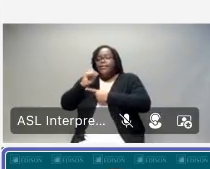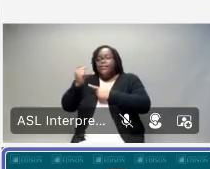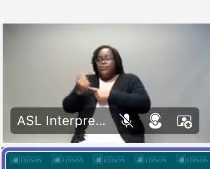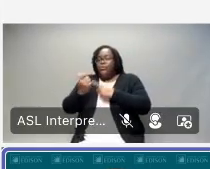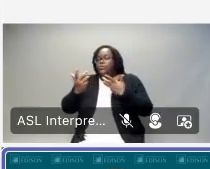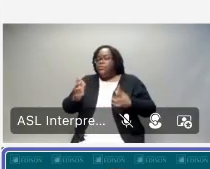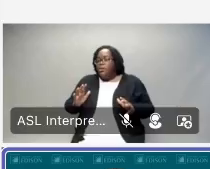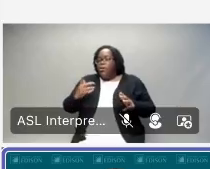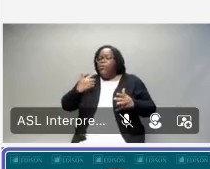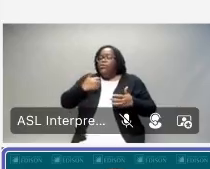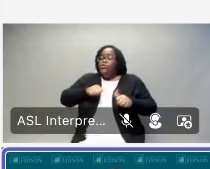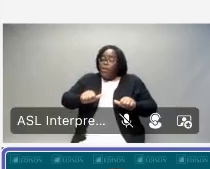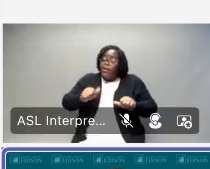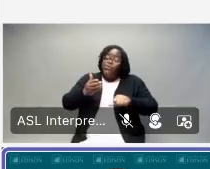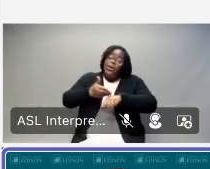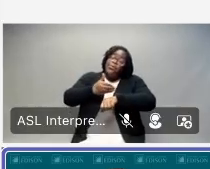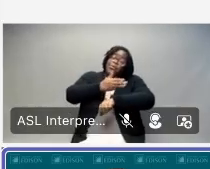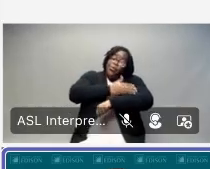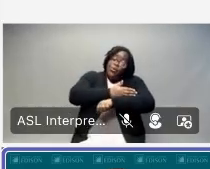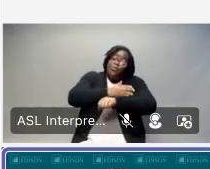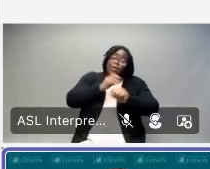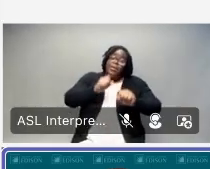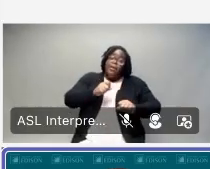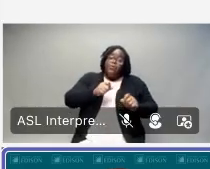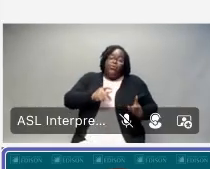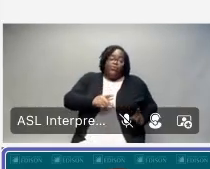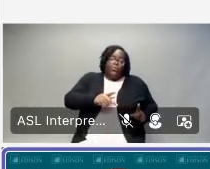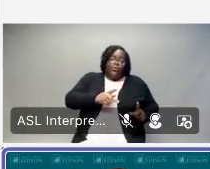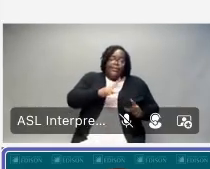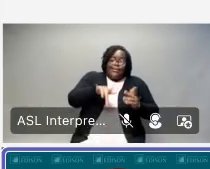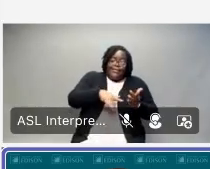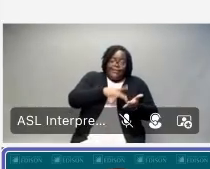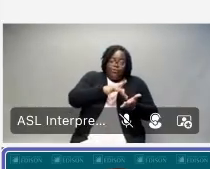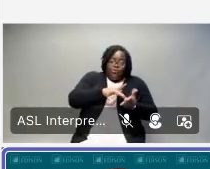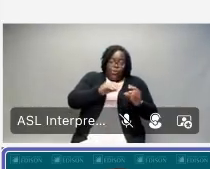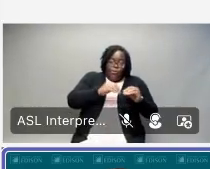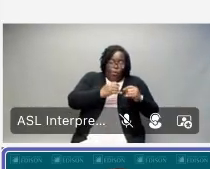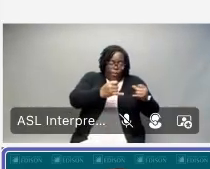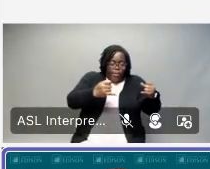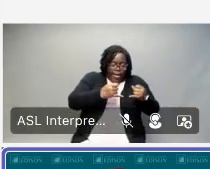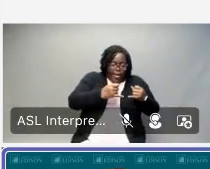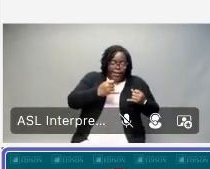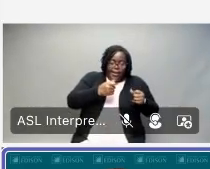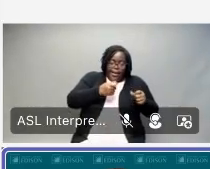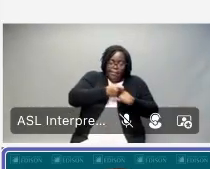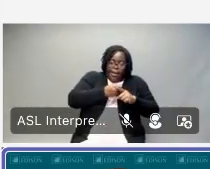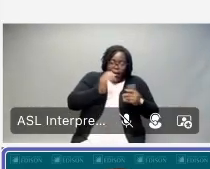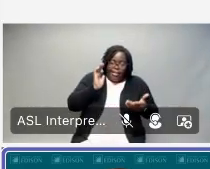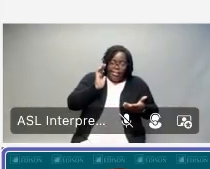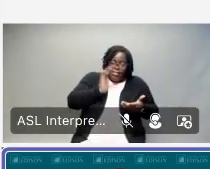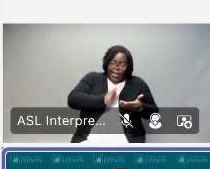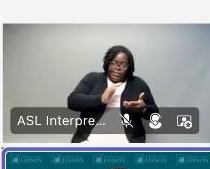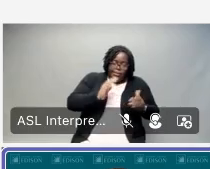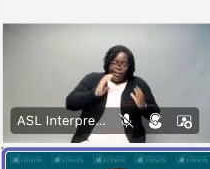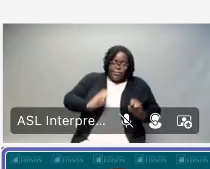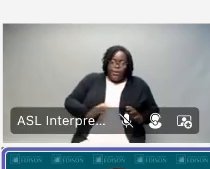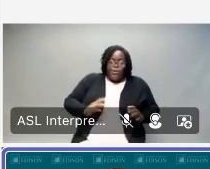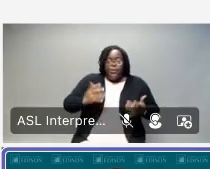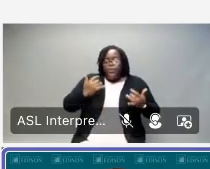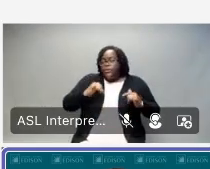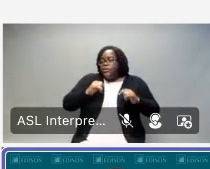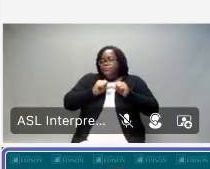we're trying to improve that in terms of being able to sectionalize our circuits to impact less customers, but it's a continuous